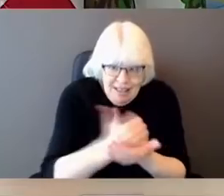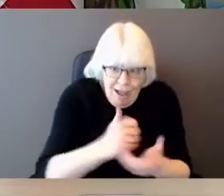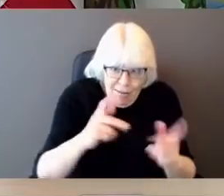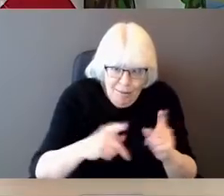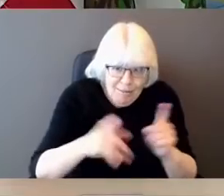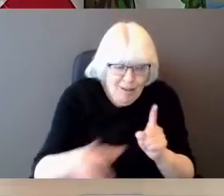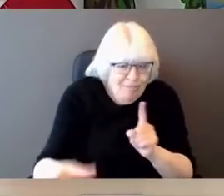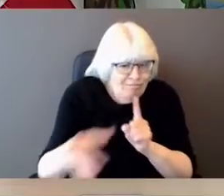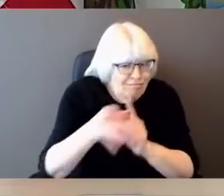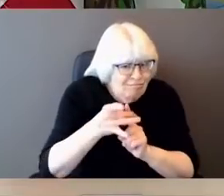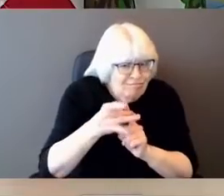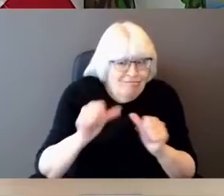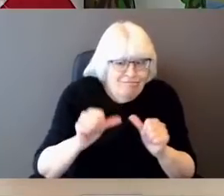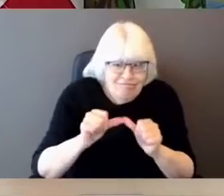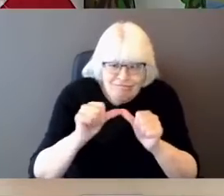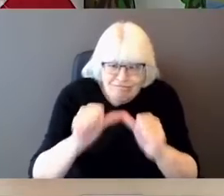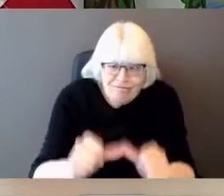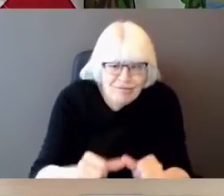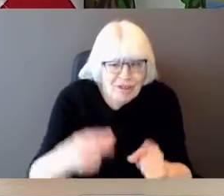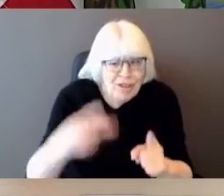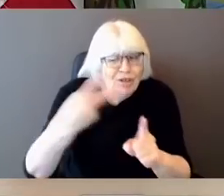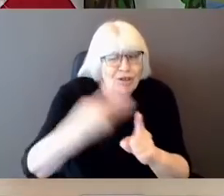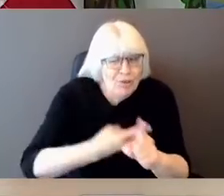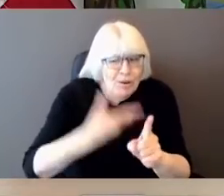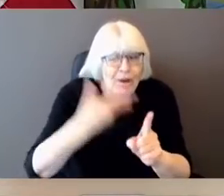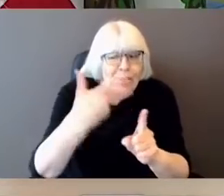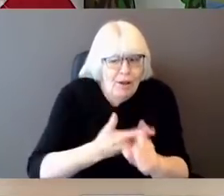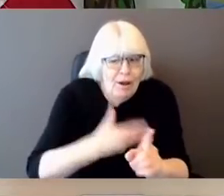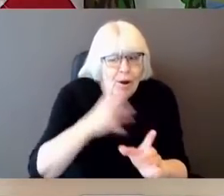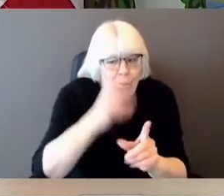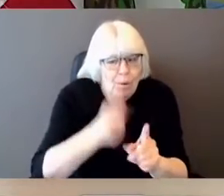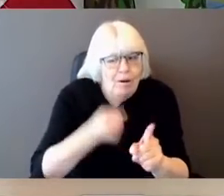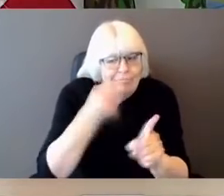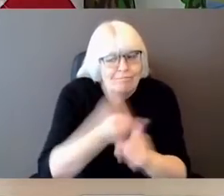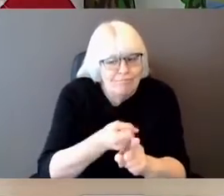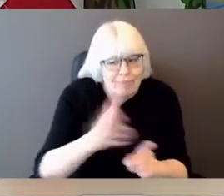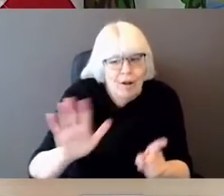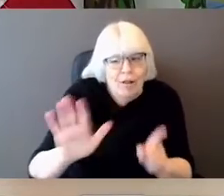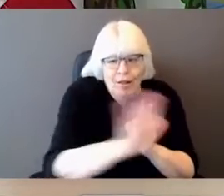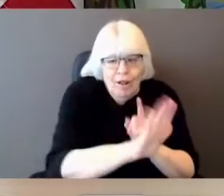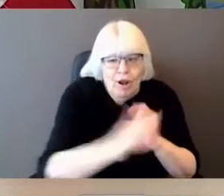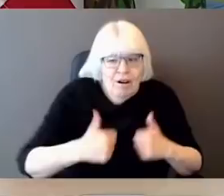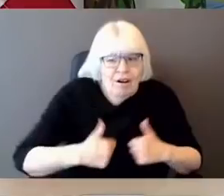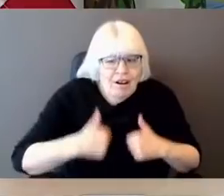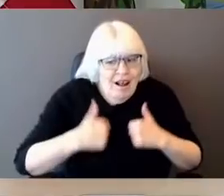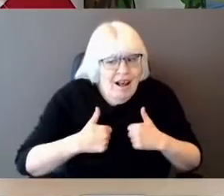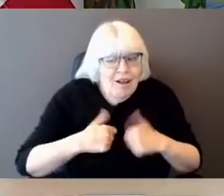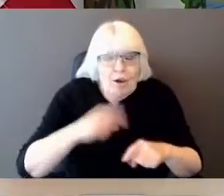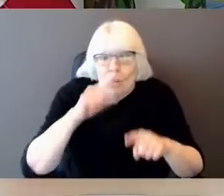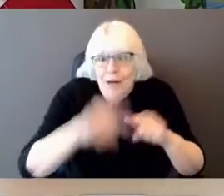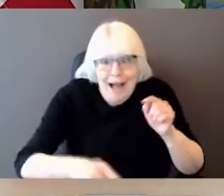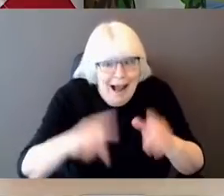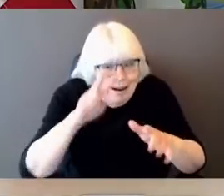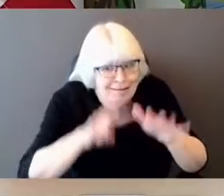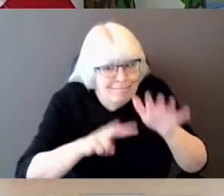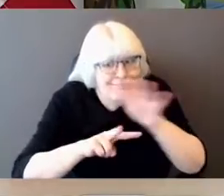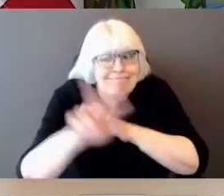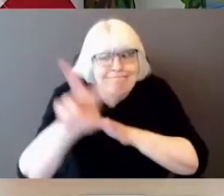life. We cannot predict who will get long COVID, including children, and we do not fully understand why it